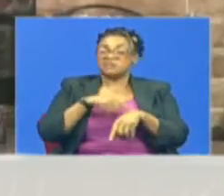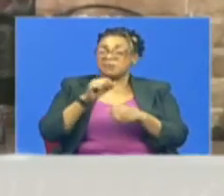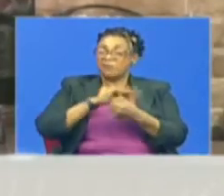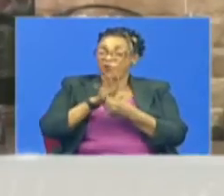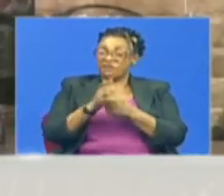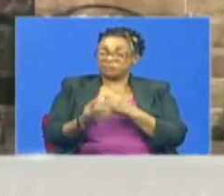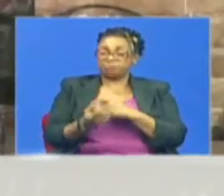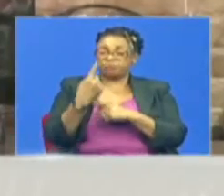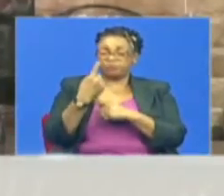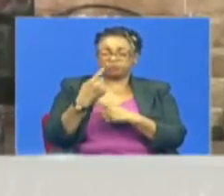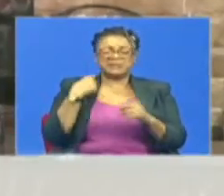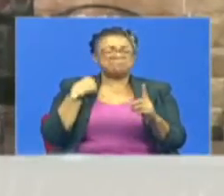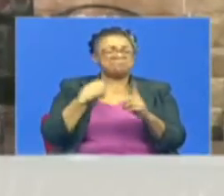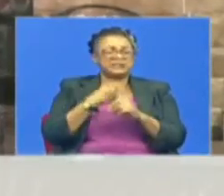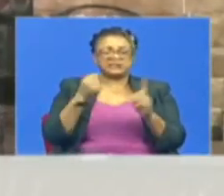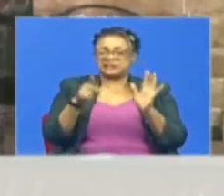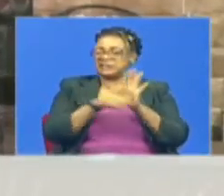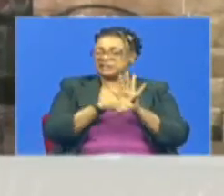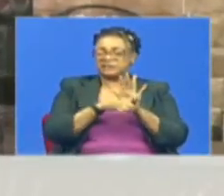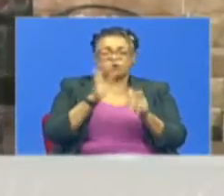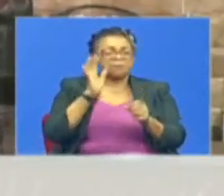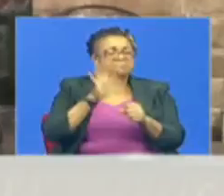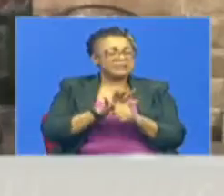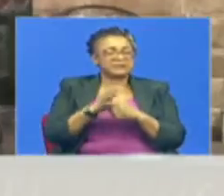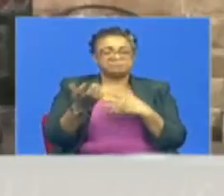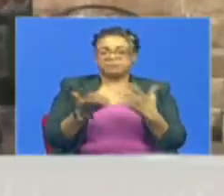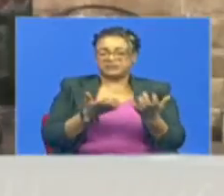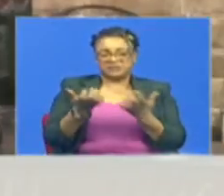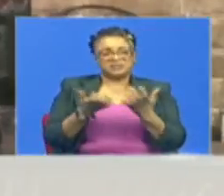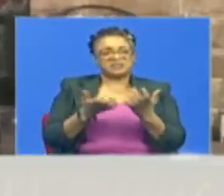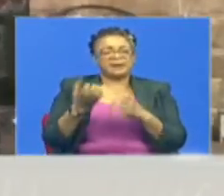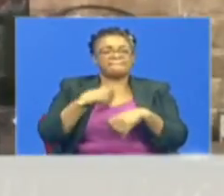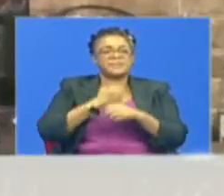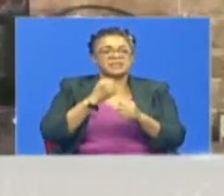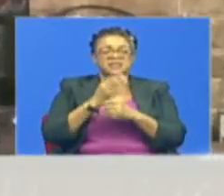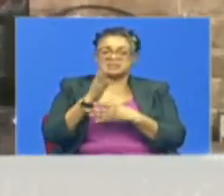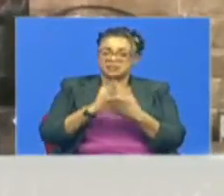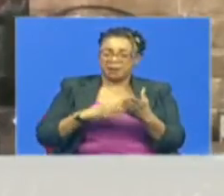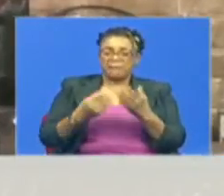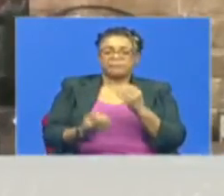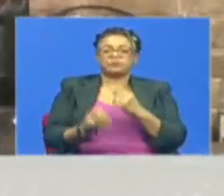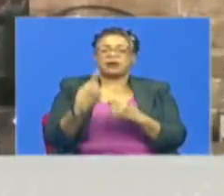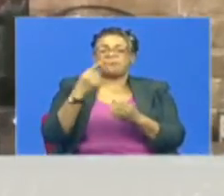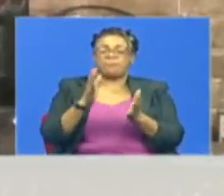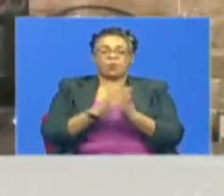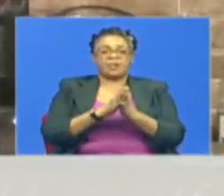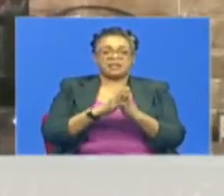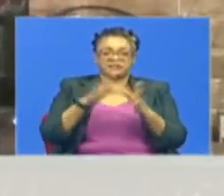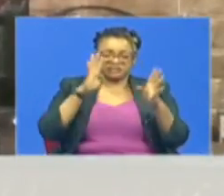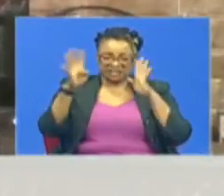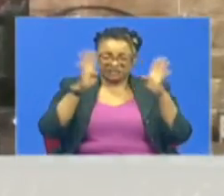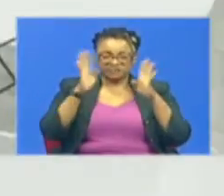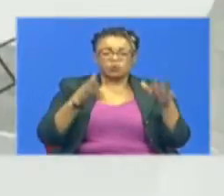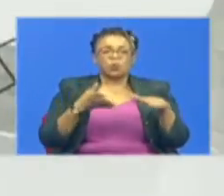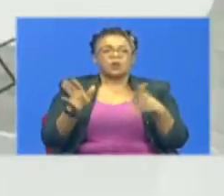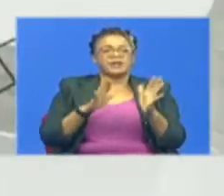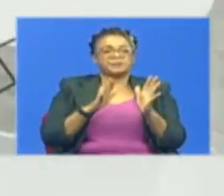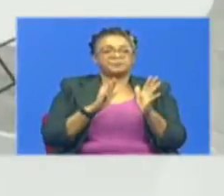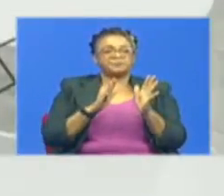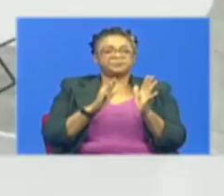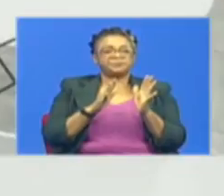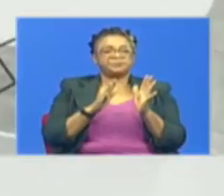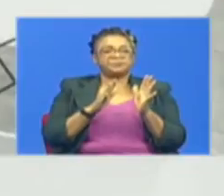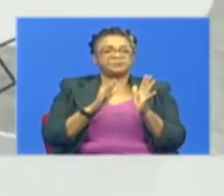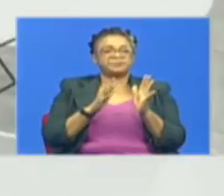has impacted negatively on many businesses, forcing some to come up with creative ways of staying afloat.